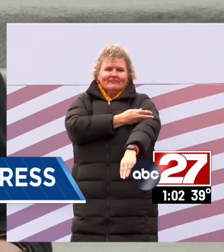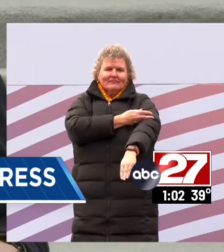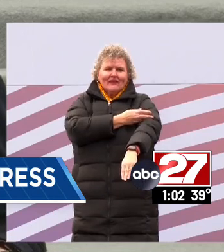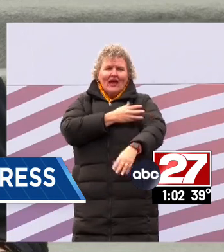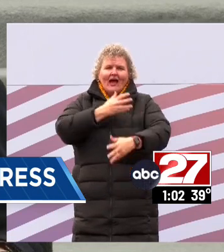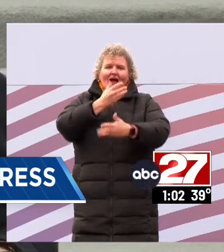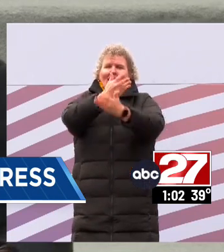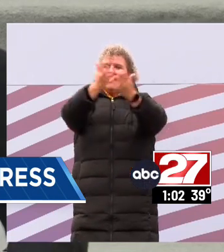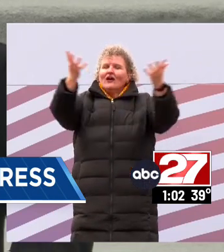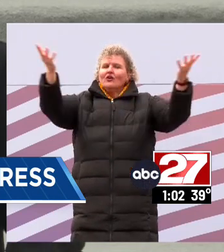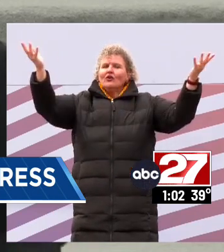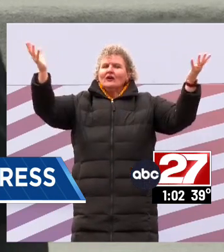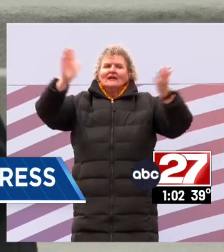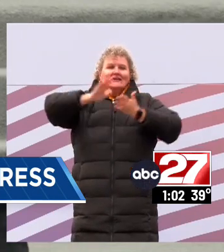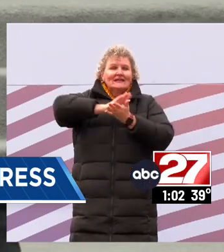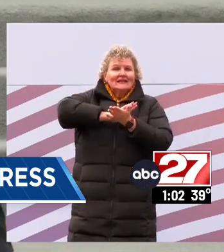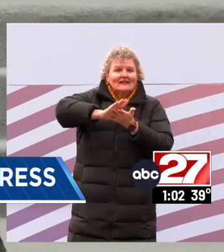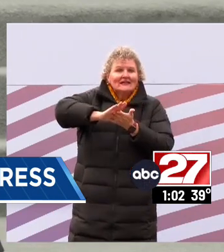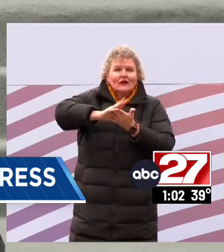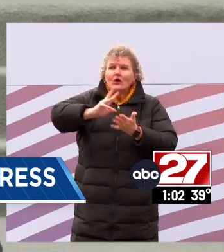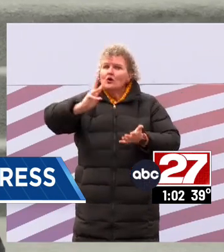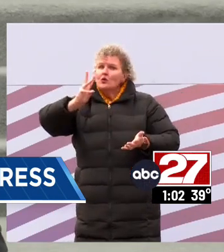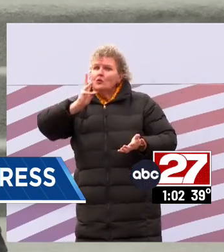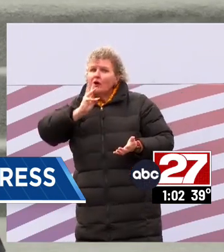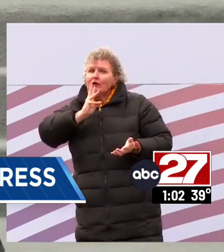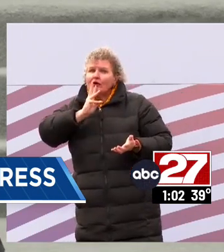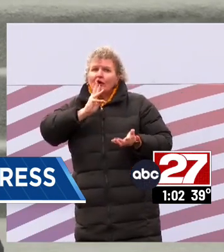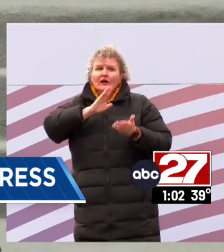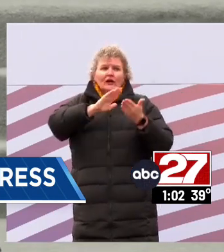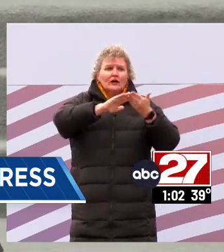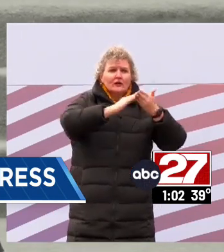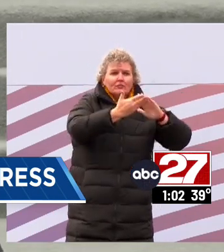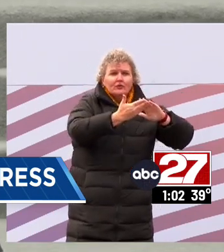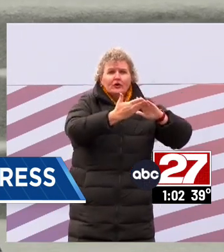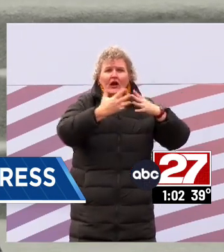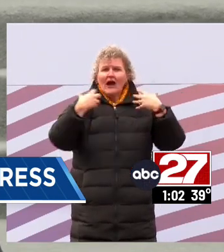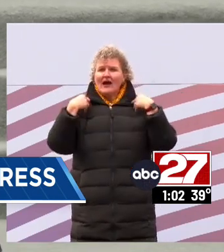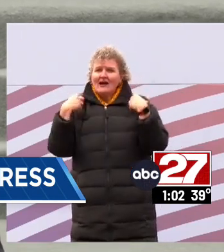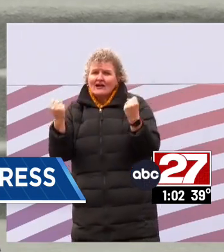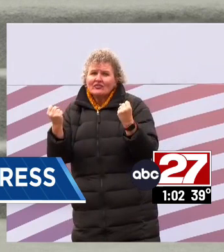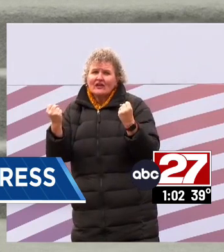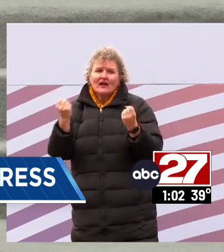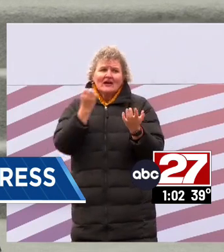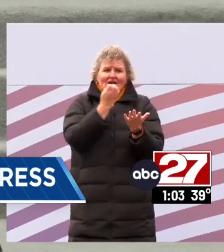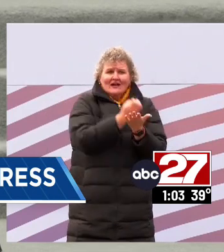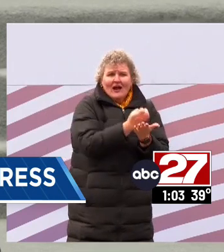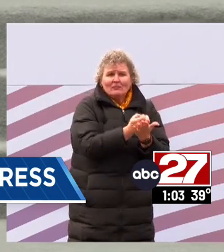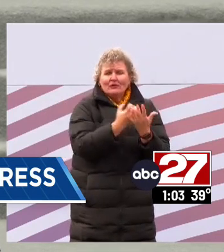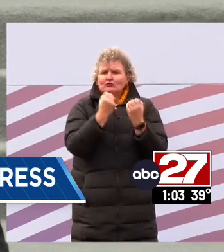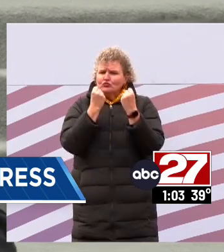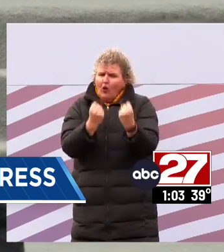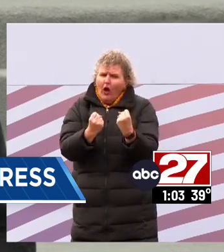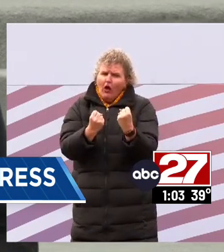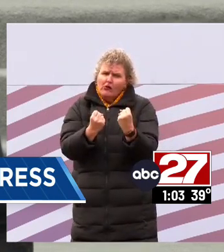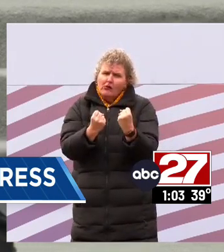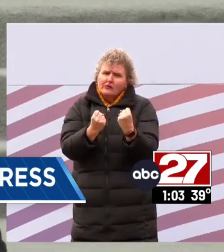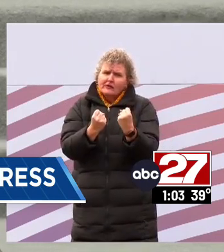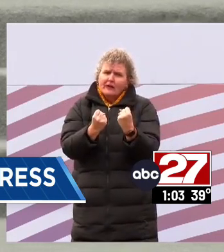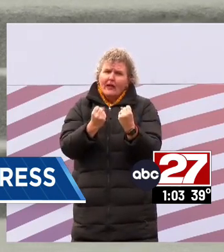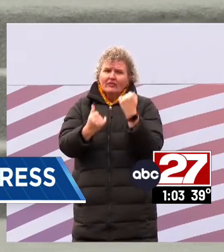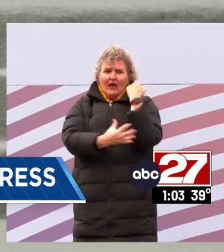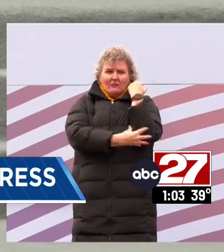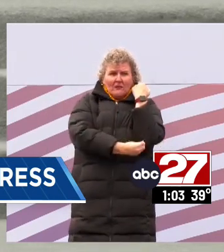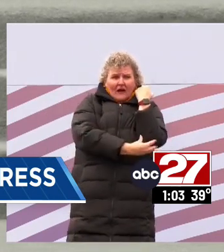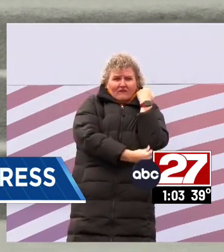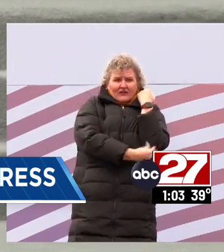water is pure, our communities healthier, and our economy stronger, where poverty